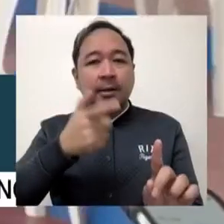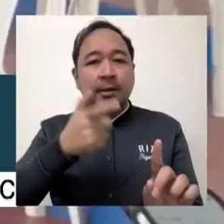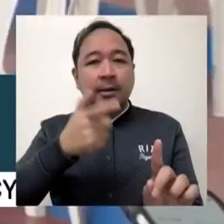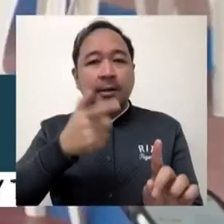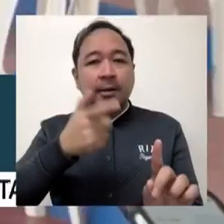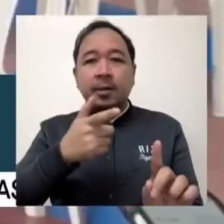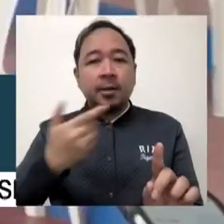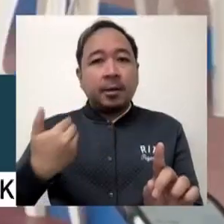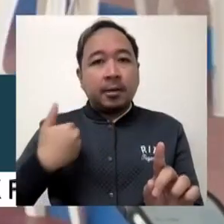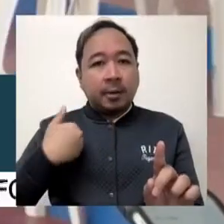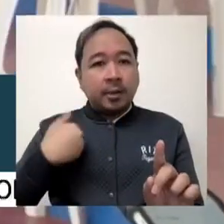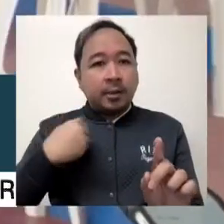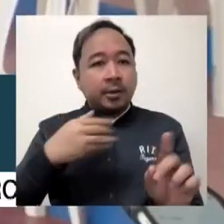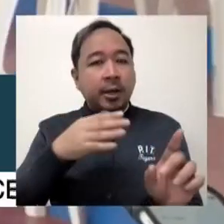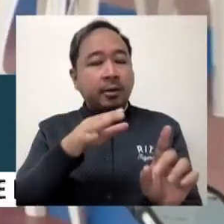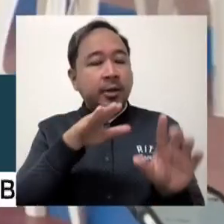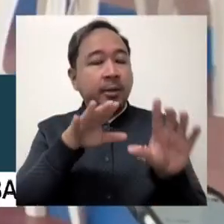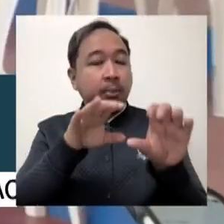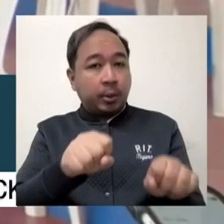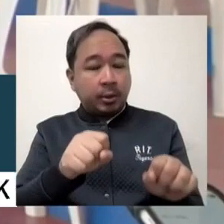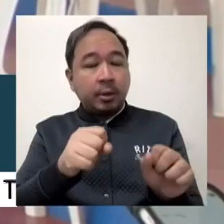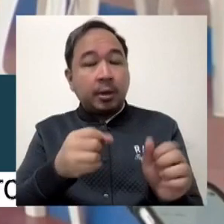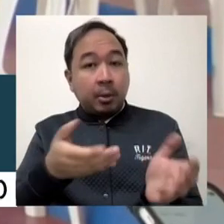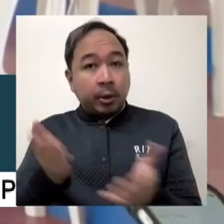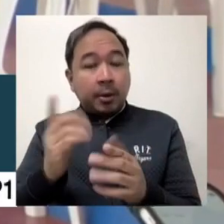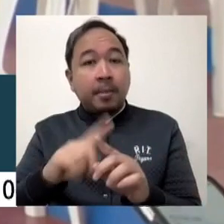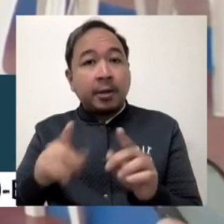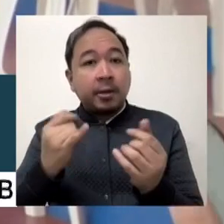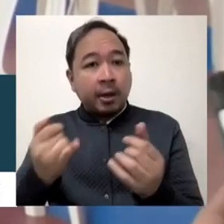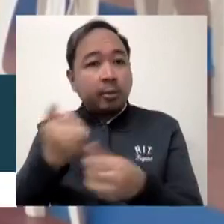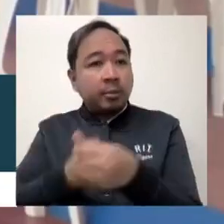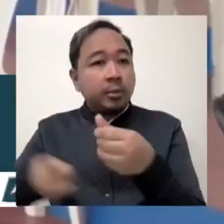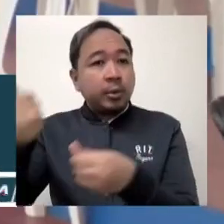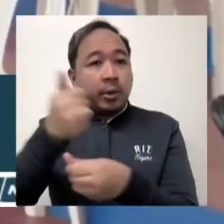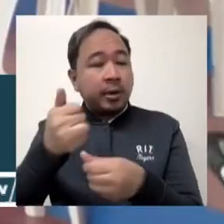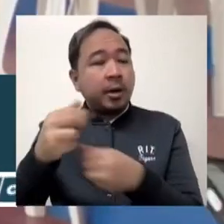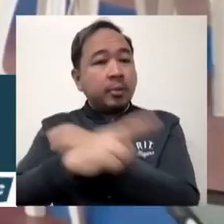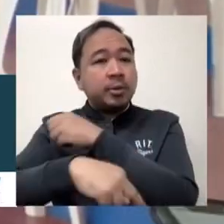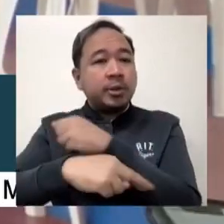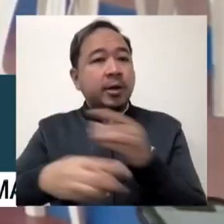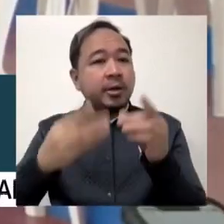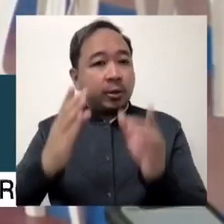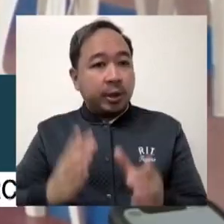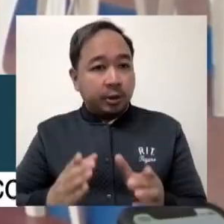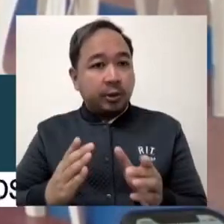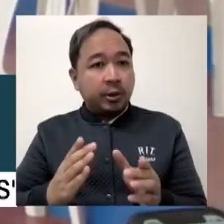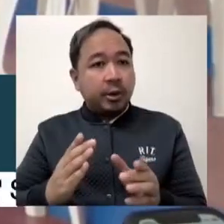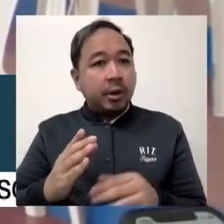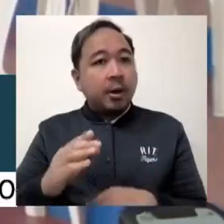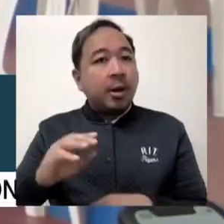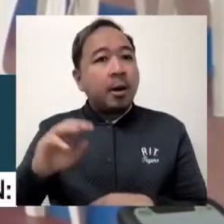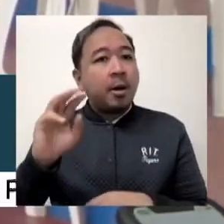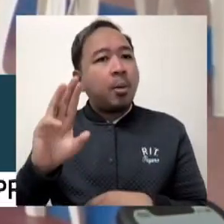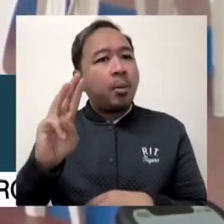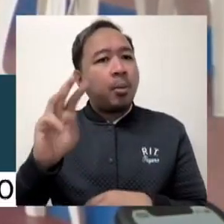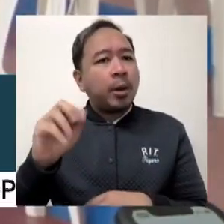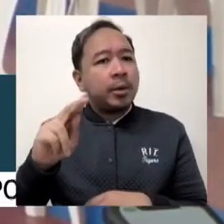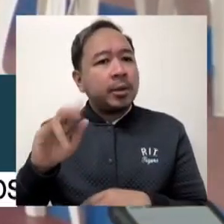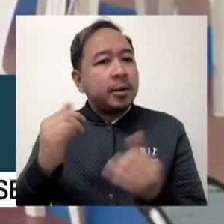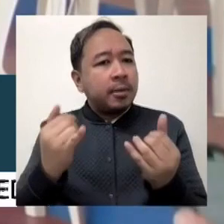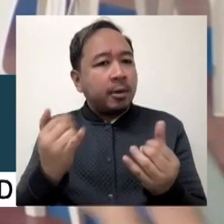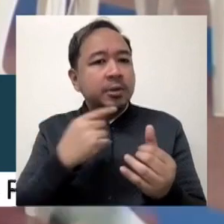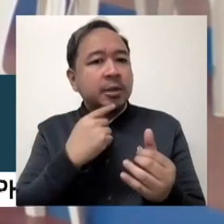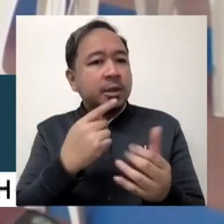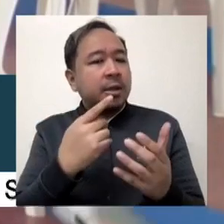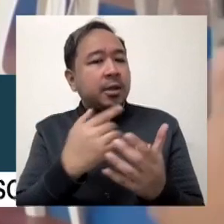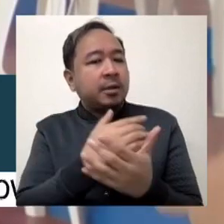with ABS-CBN News, Deputy Regional Director for Operations, Police Brigadier General Jack Wangki, denied rumors that some personalities involved